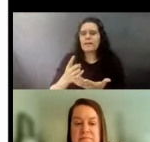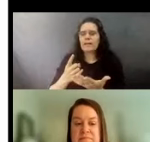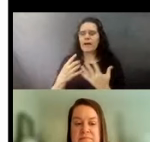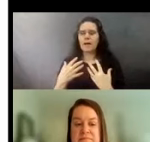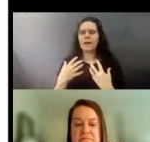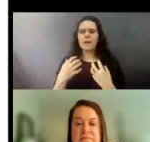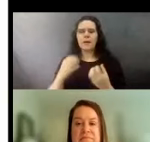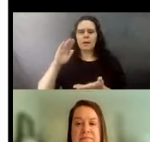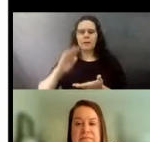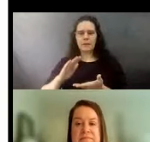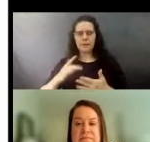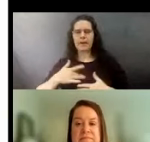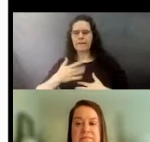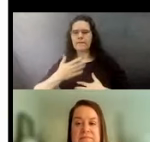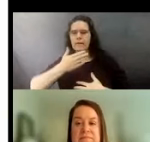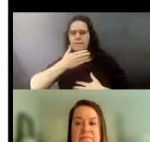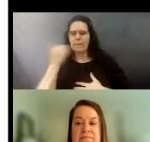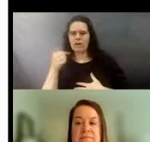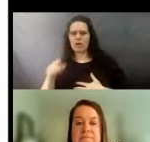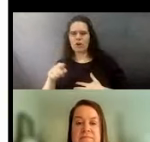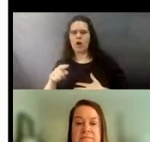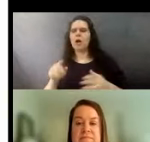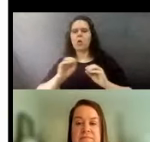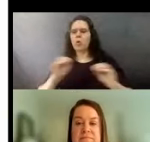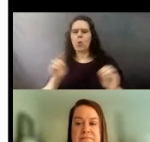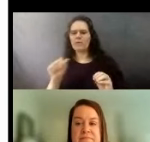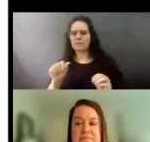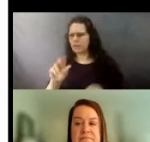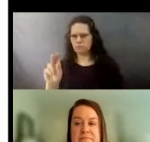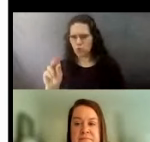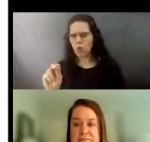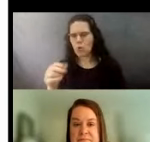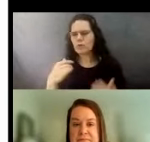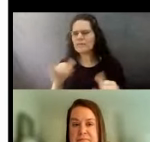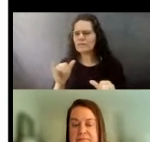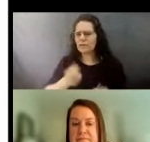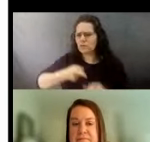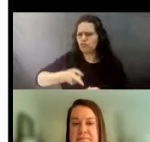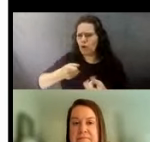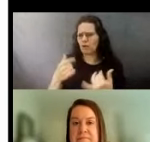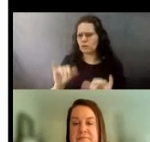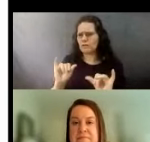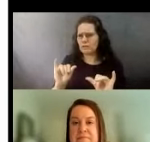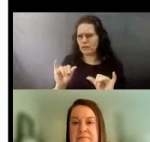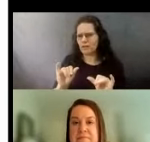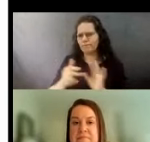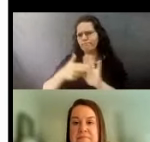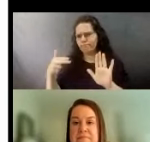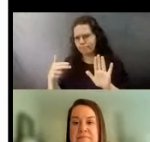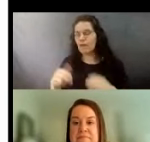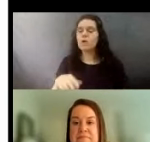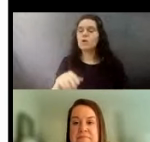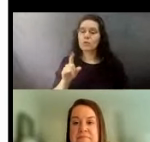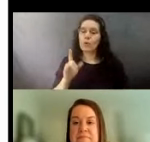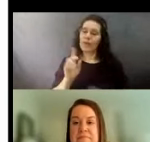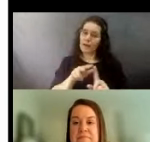that treatment. So the reason this is important is that people who are quote unquote disabled